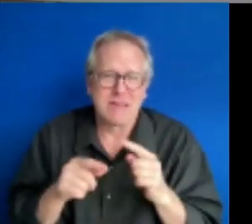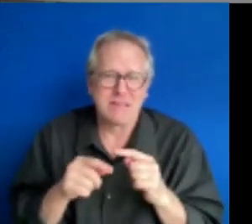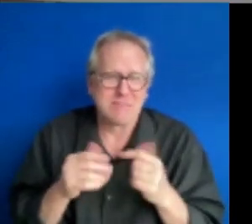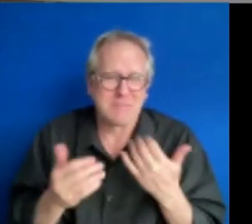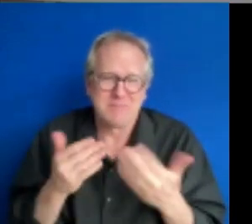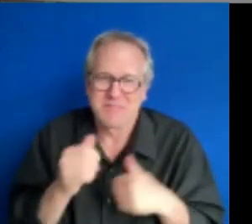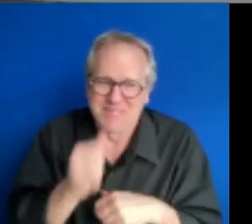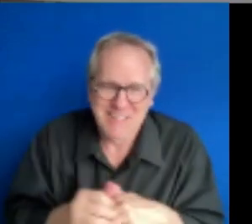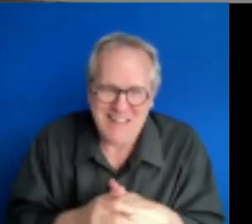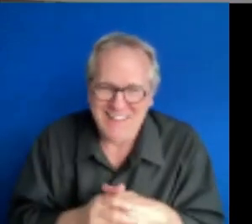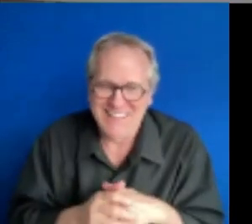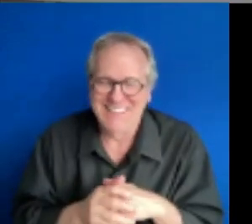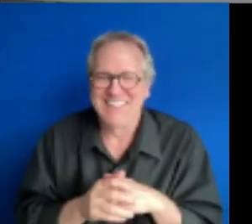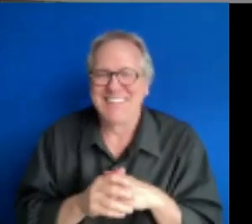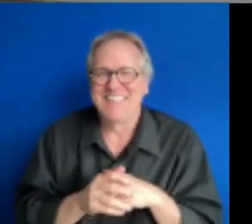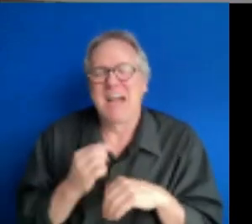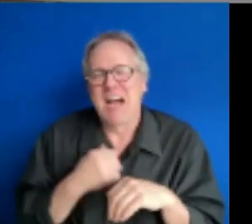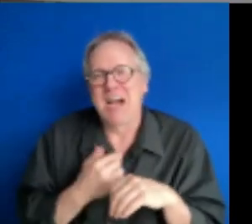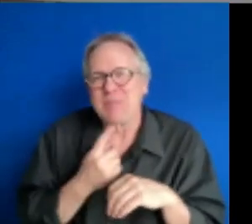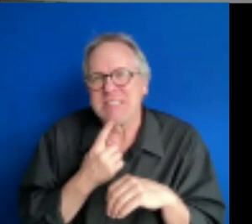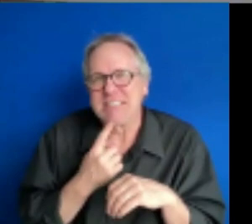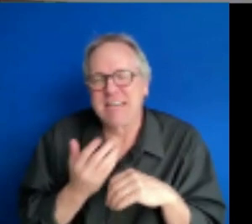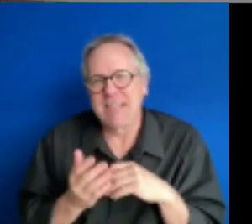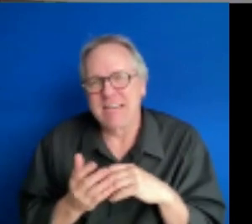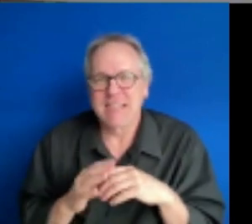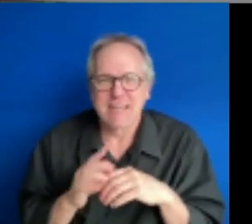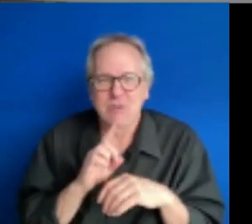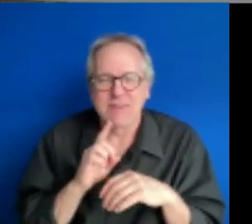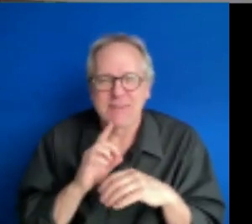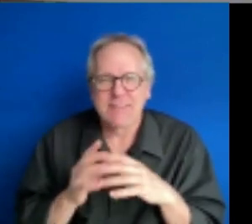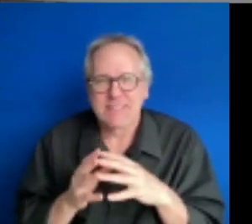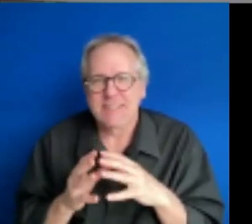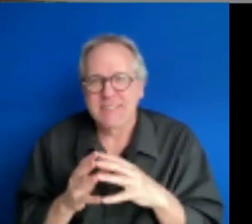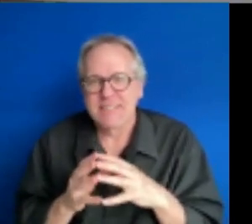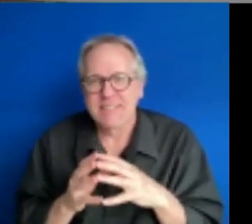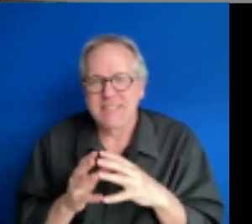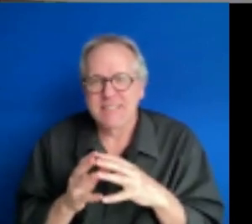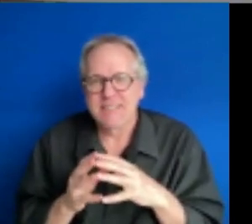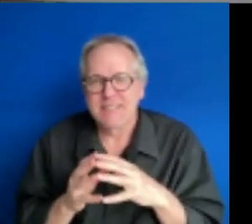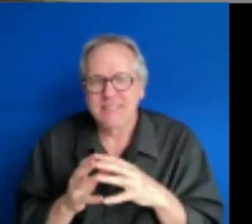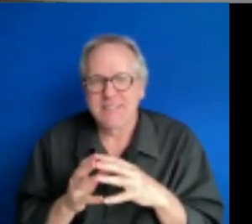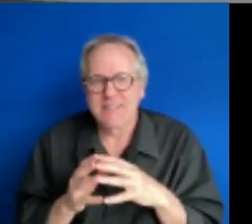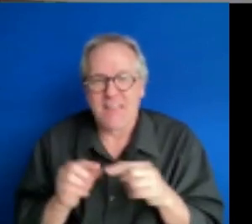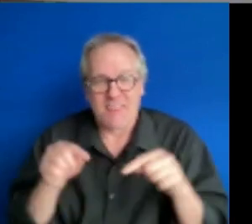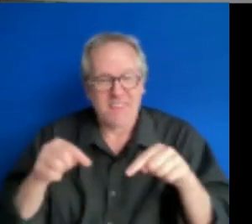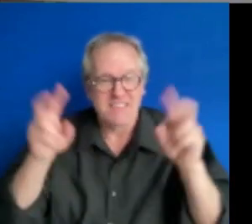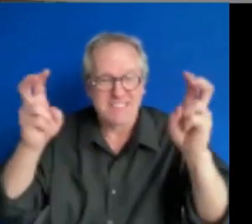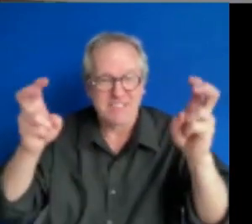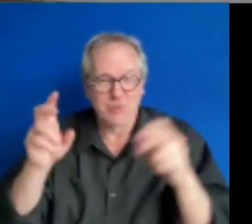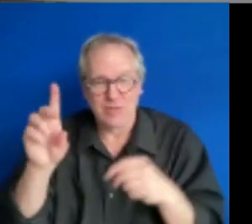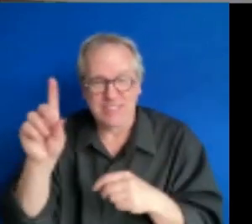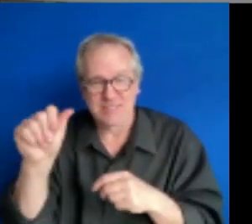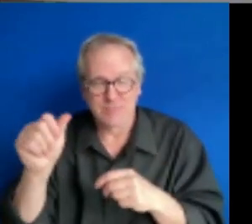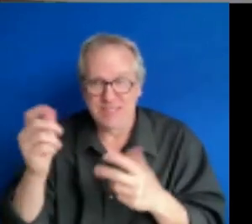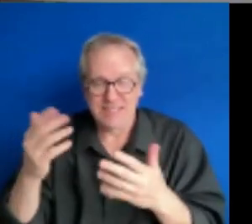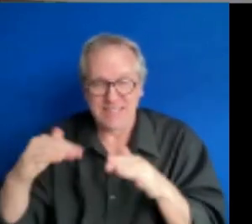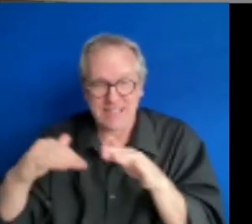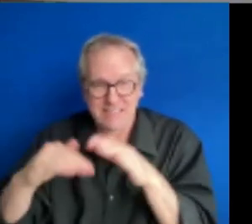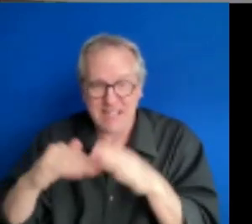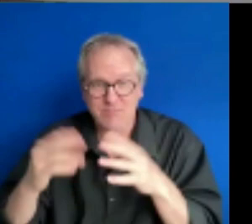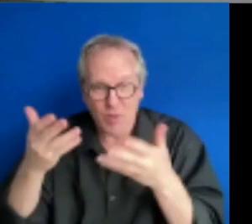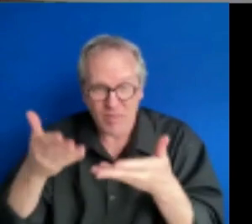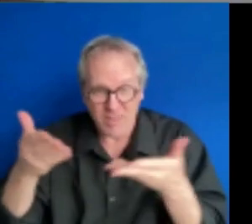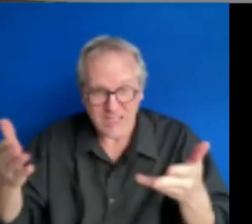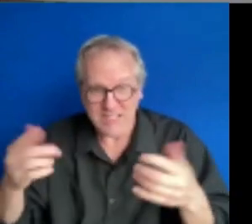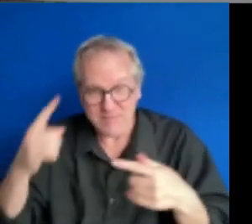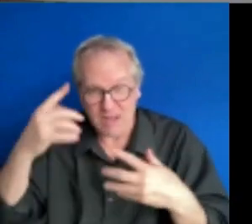not. I would say that, really, we're all late to the party on this. We just are.